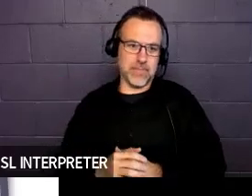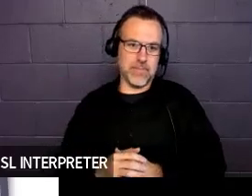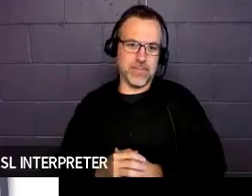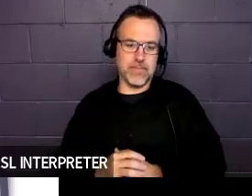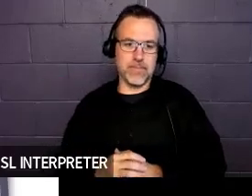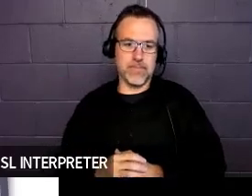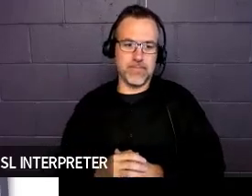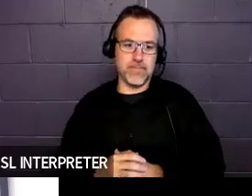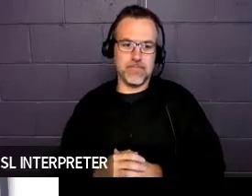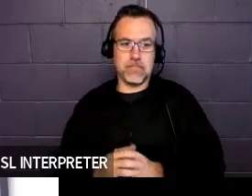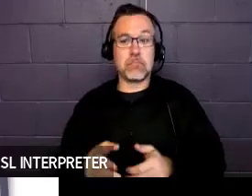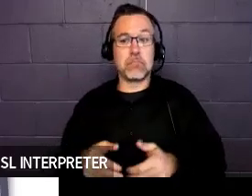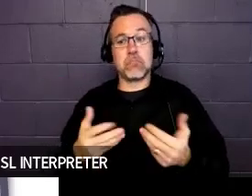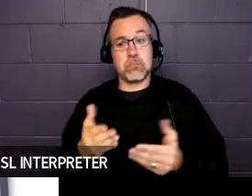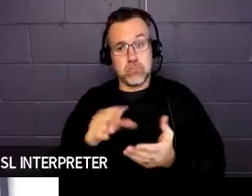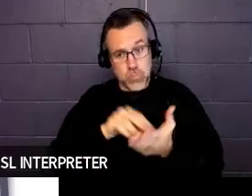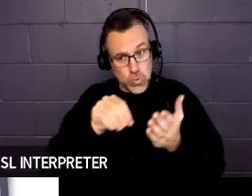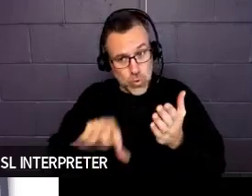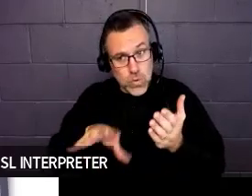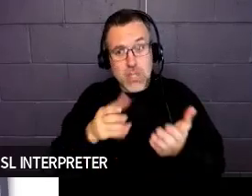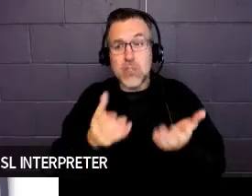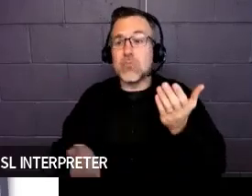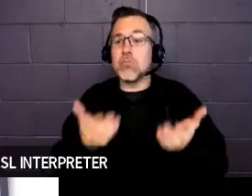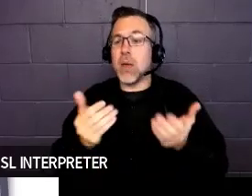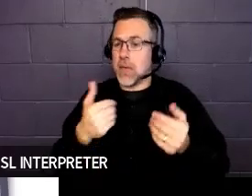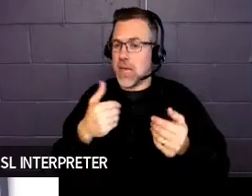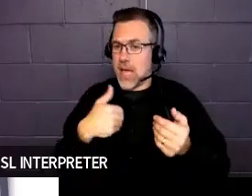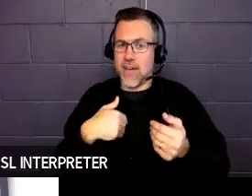And as we know, students may have more than one